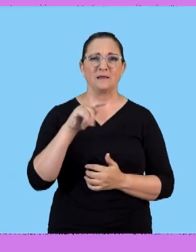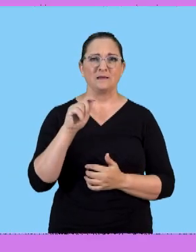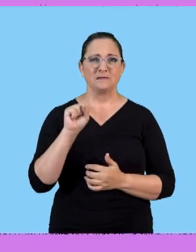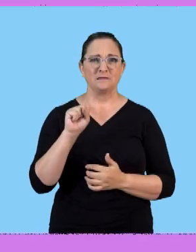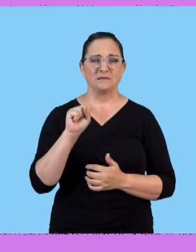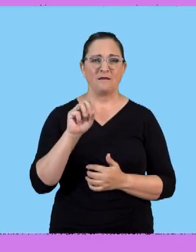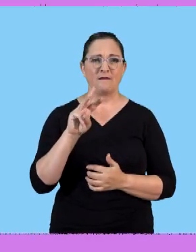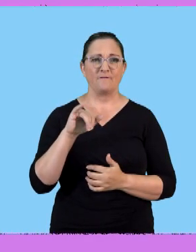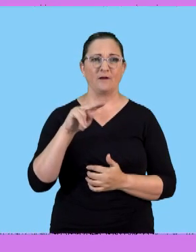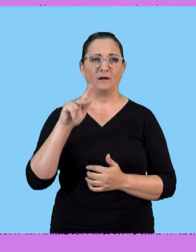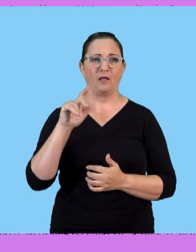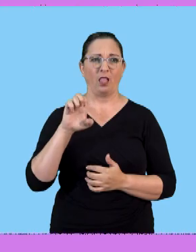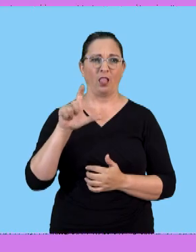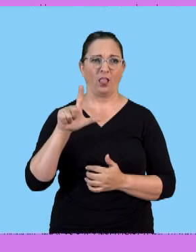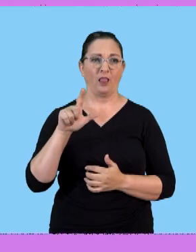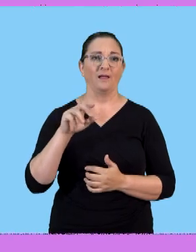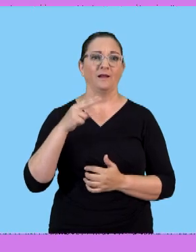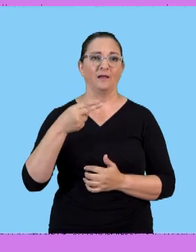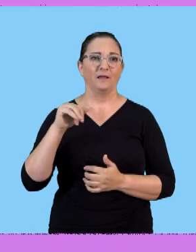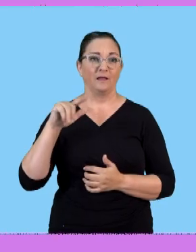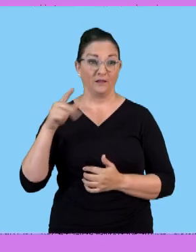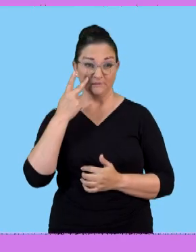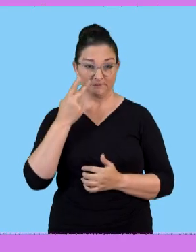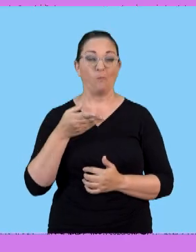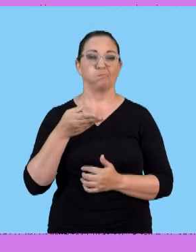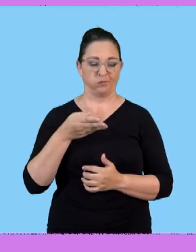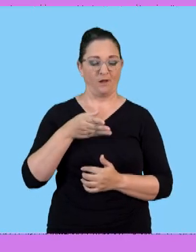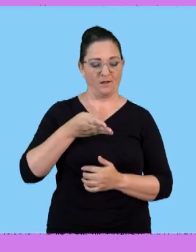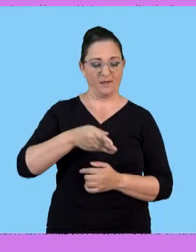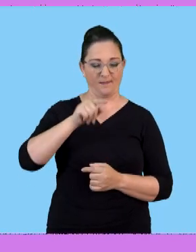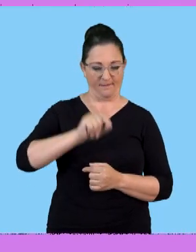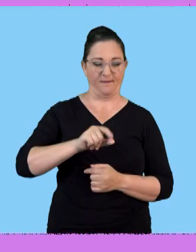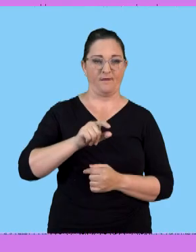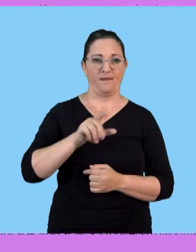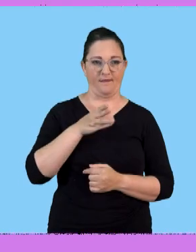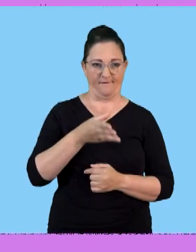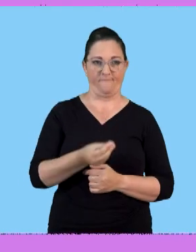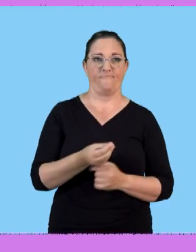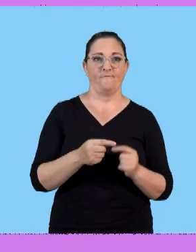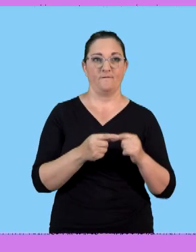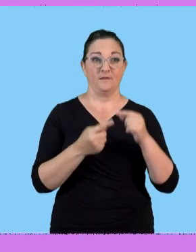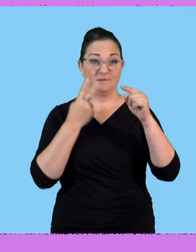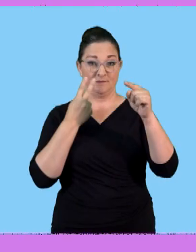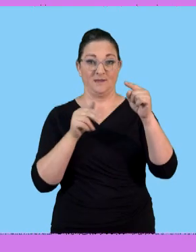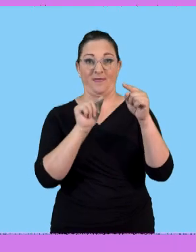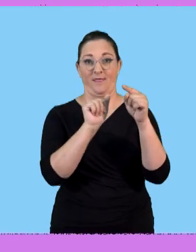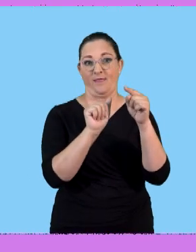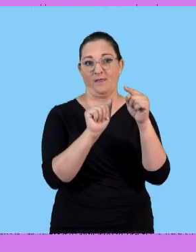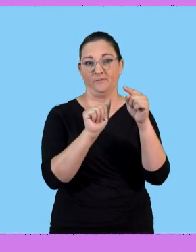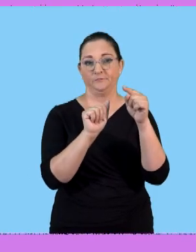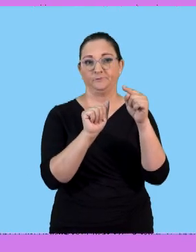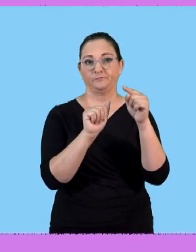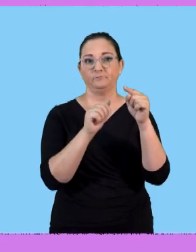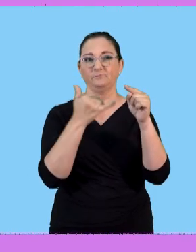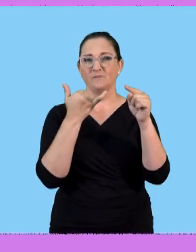here? Smitswinkel Hill. Here. Can you see there? Okay. So basically we want to